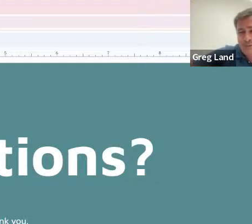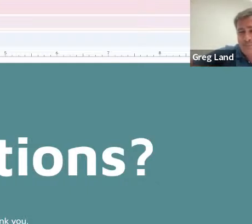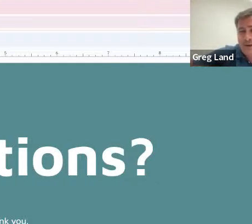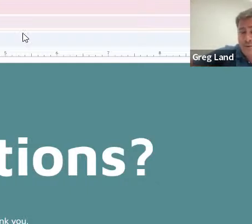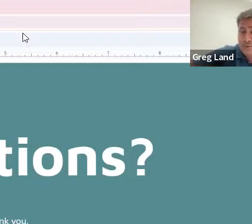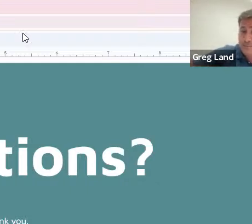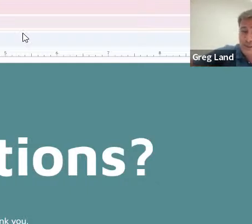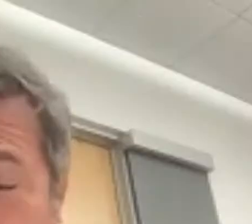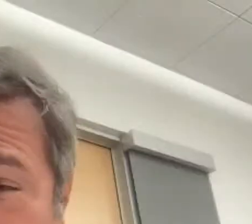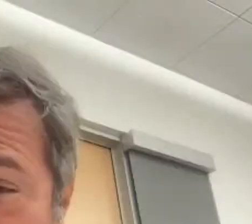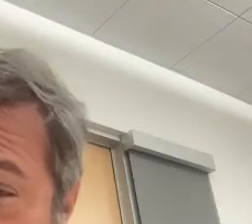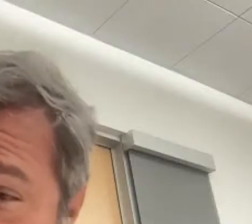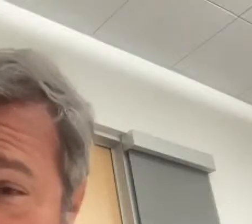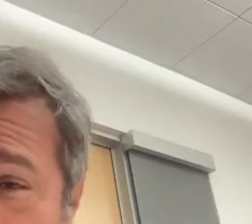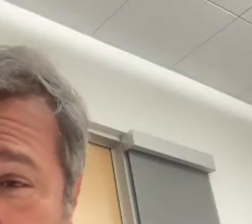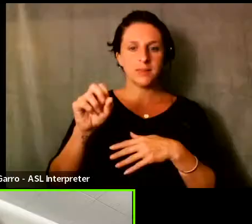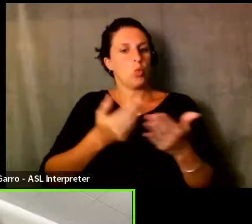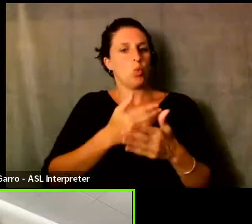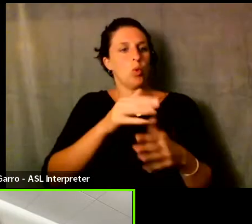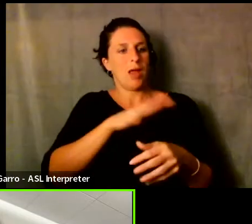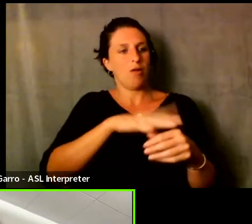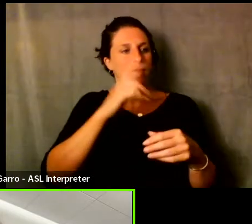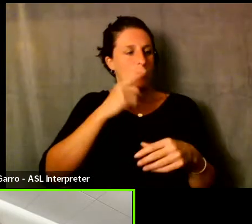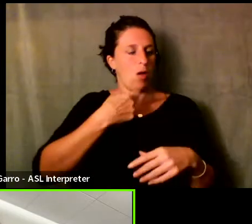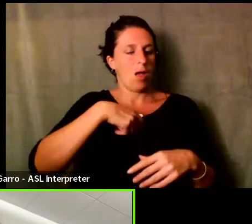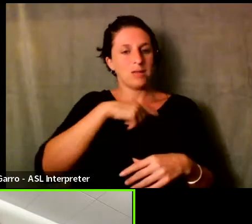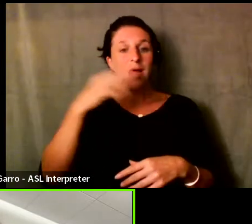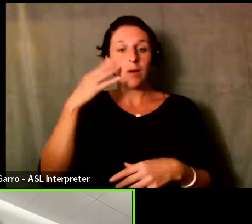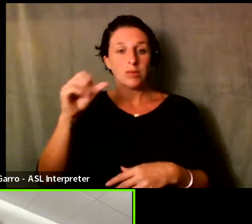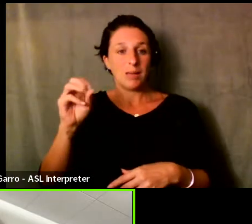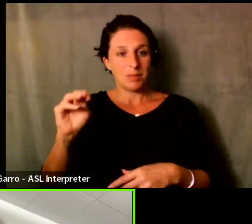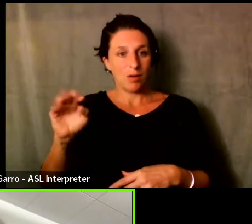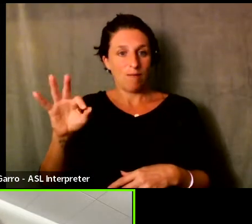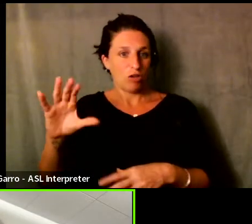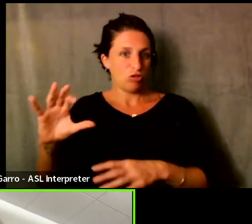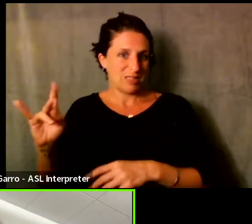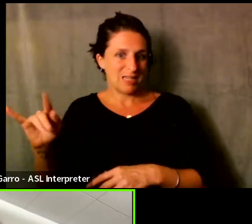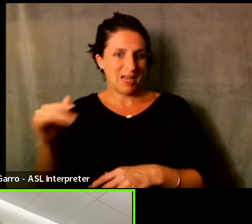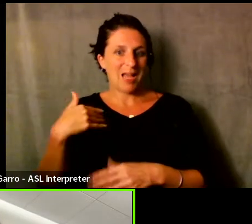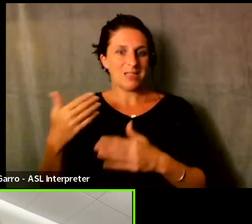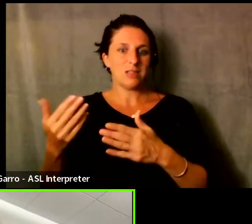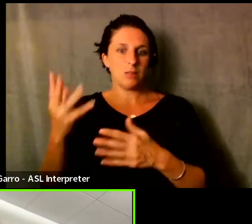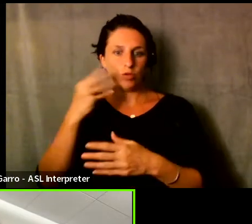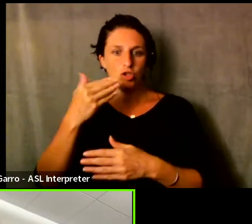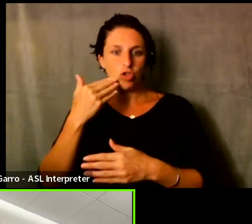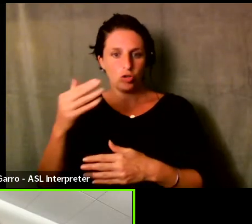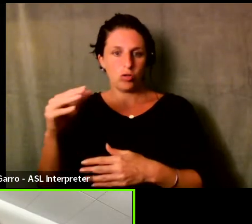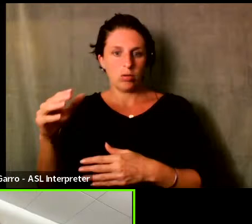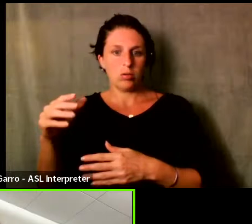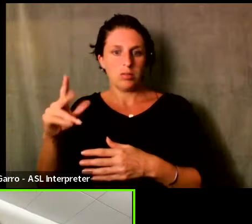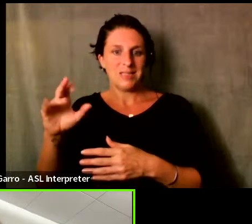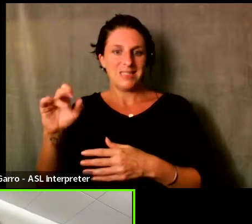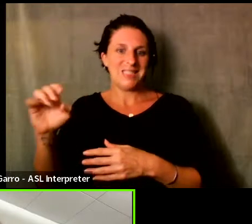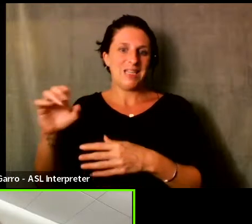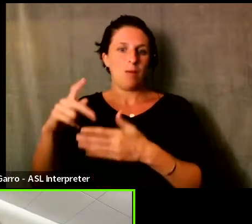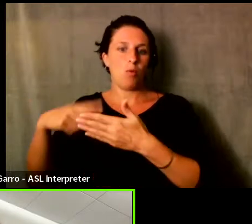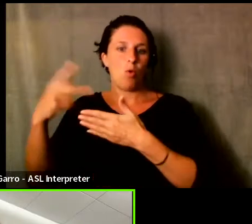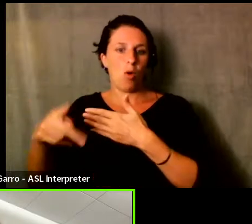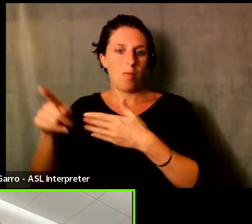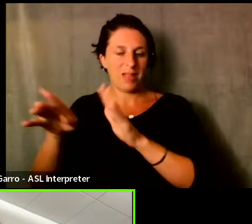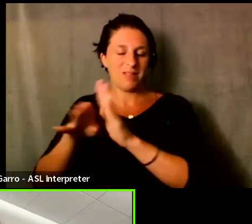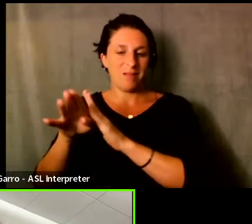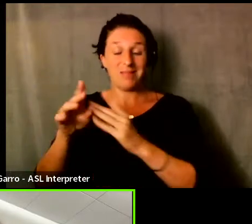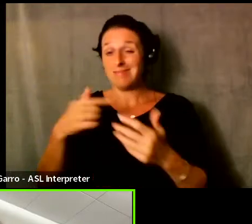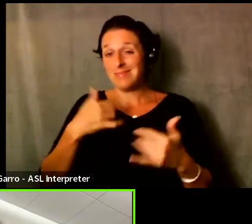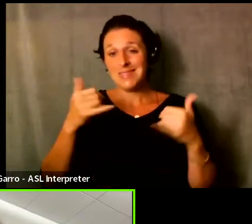area for us, but I know San Mateo Foster City has a pretty good, CTE program that they're developing, but I'm finding the same problem you are, which